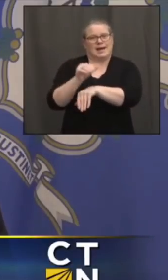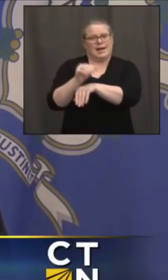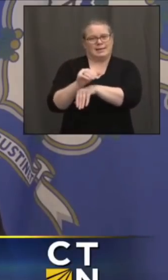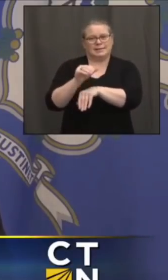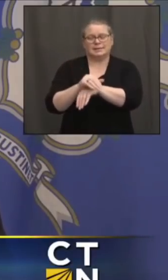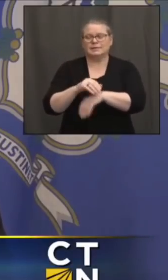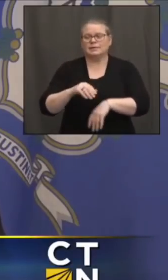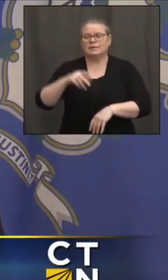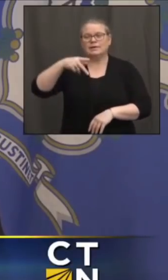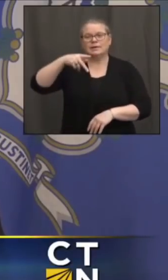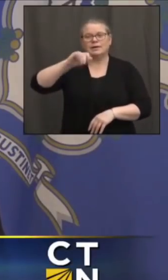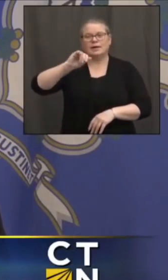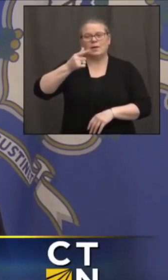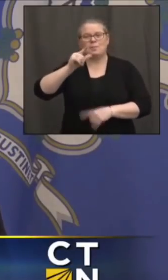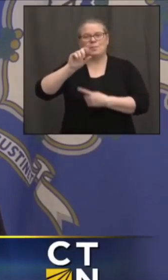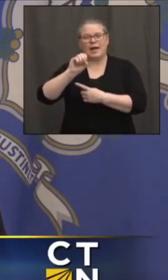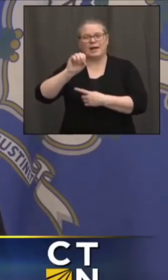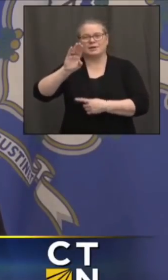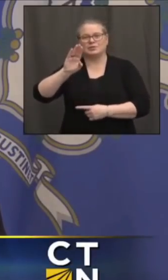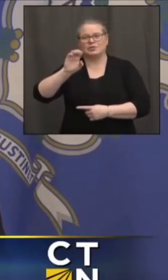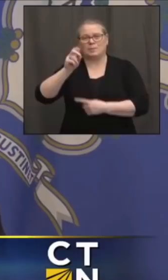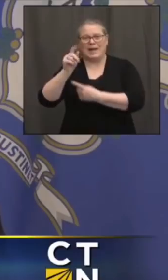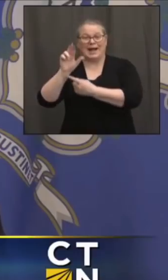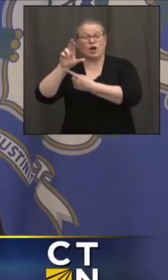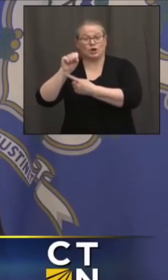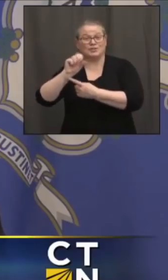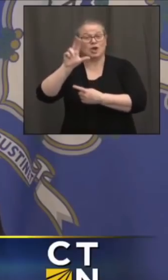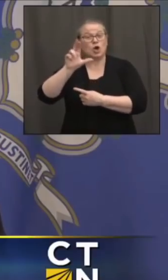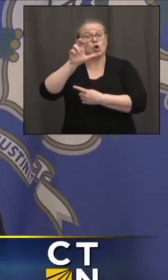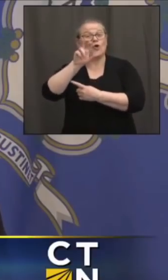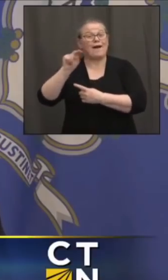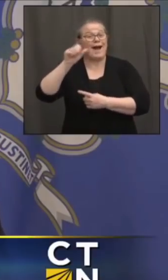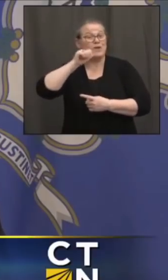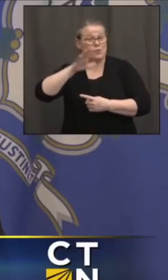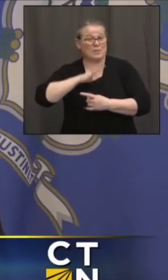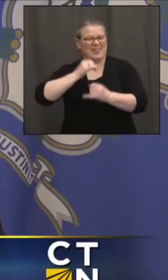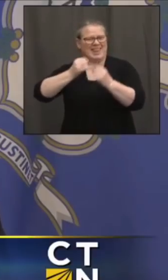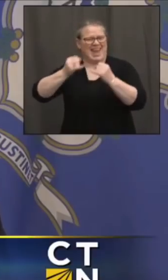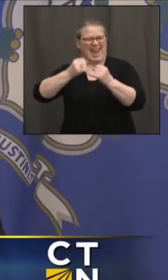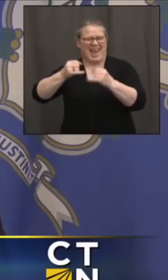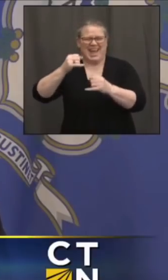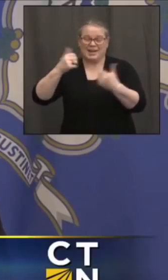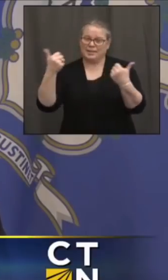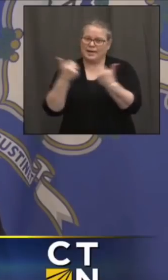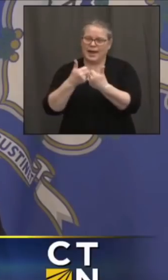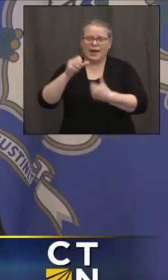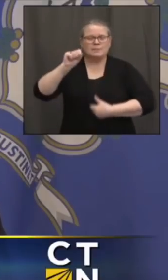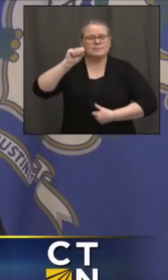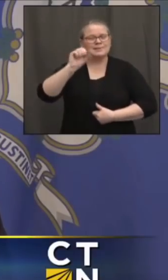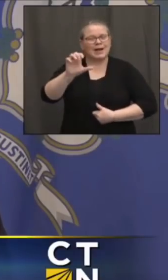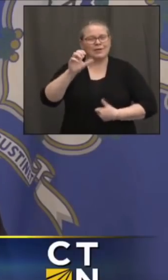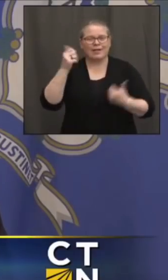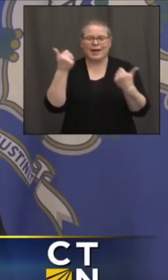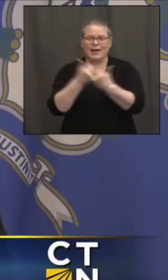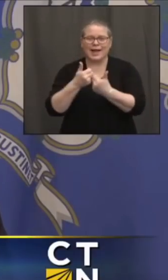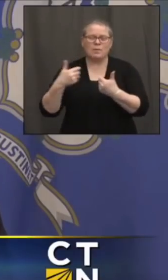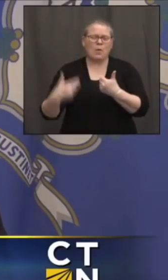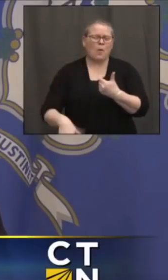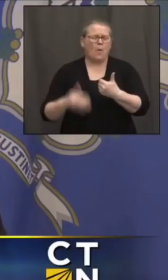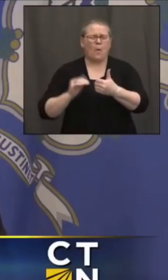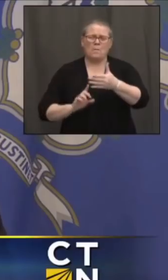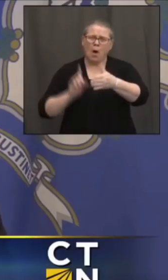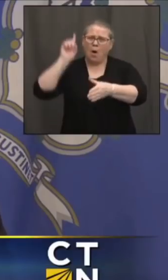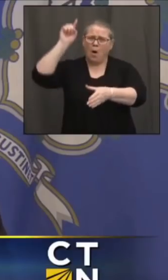was Paige Beckers from the Yukon women. It was a shot in the very end of the game against South Carolina to put it on ice. It made Yukon